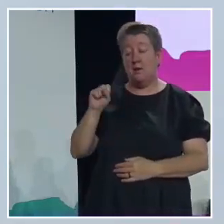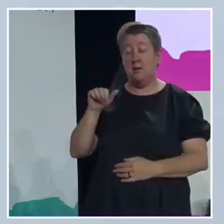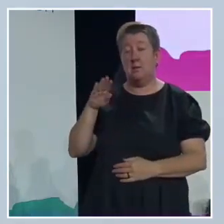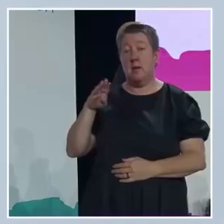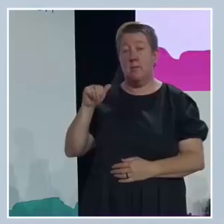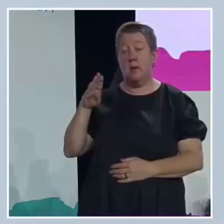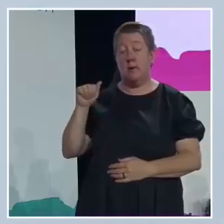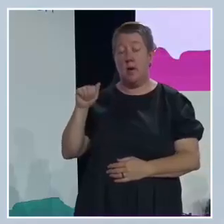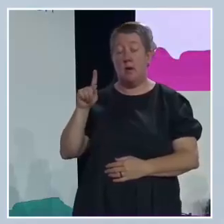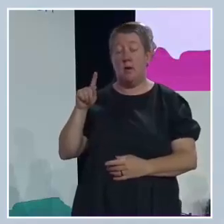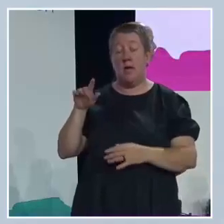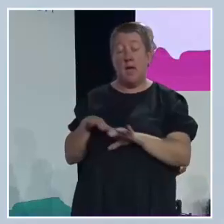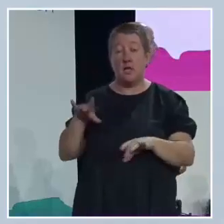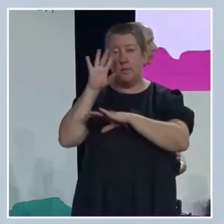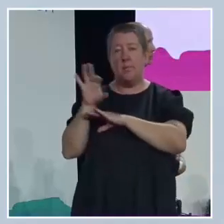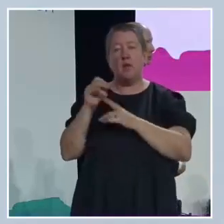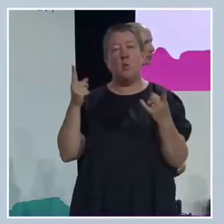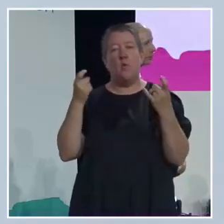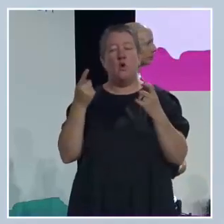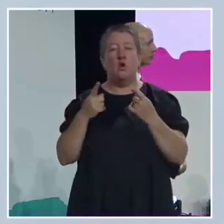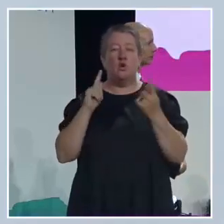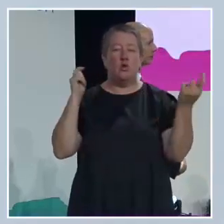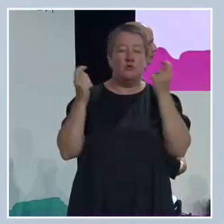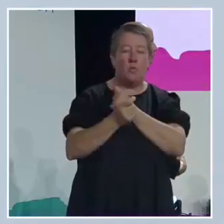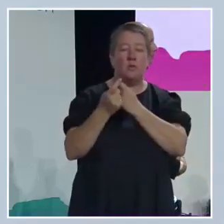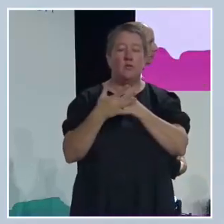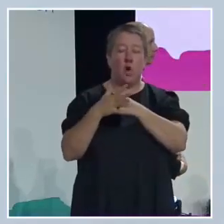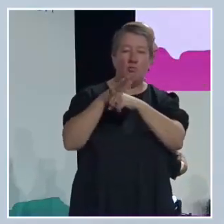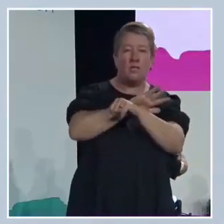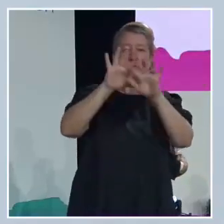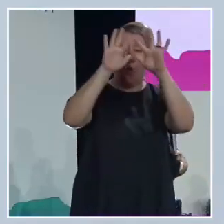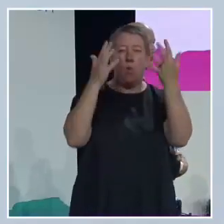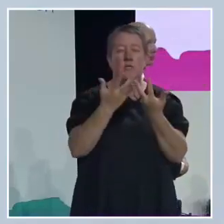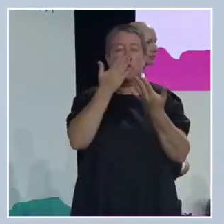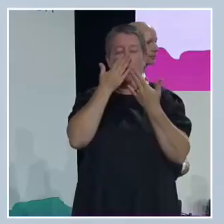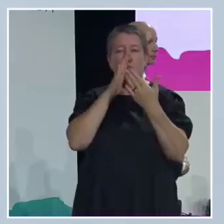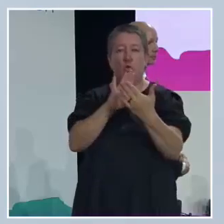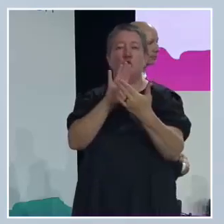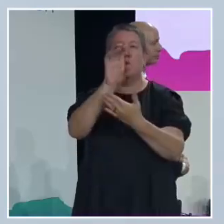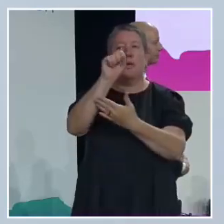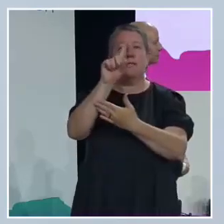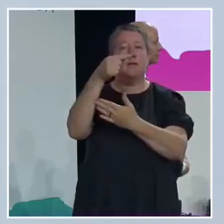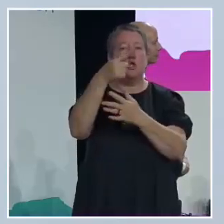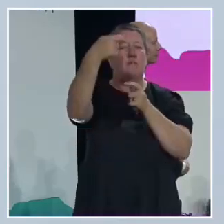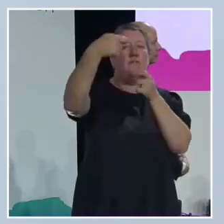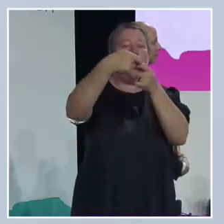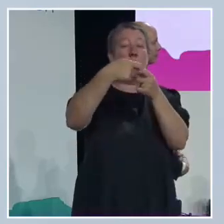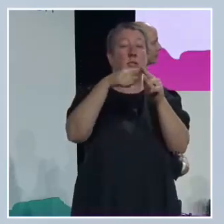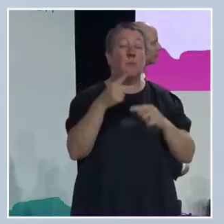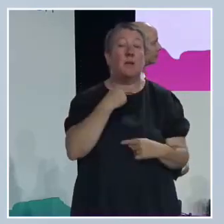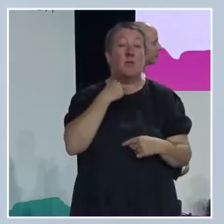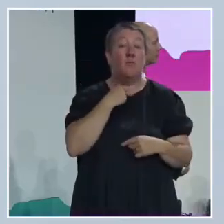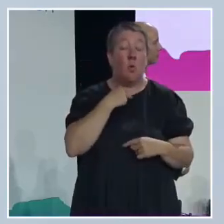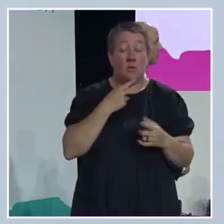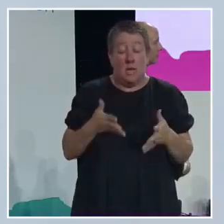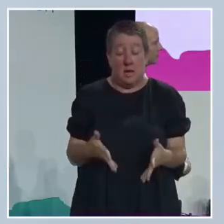for a transformative, comprehensive, and holistic approach to financing SDG. But very unfortunately, the current